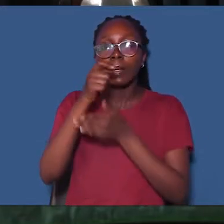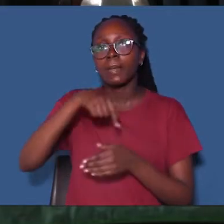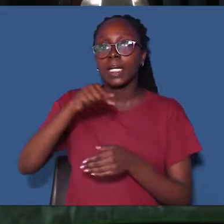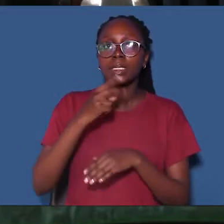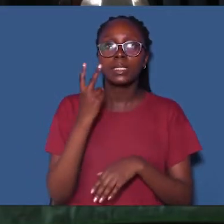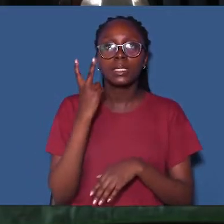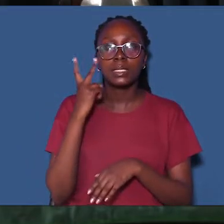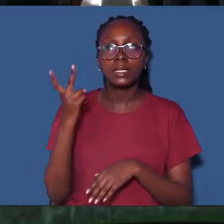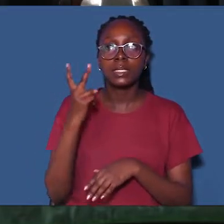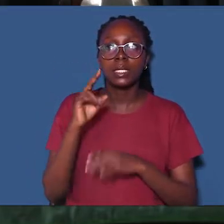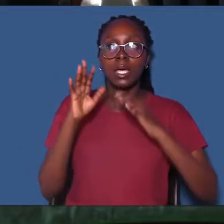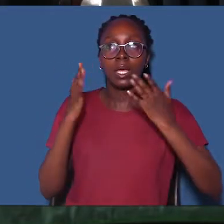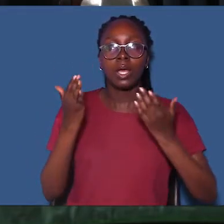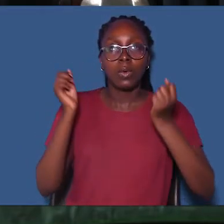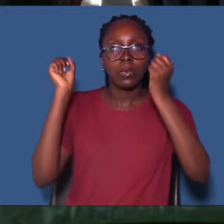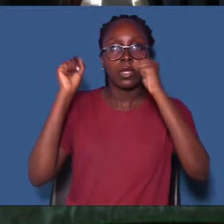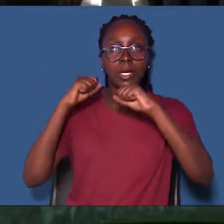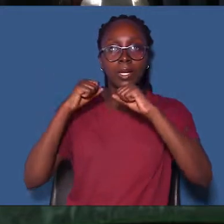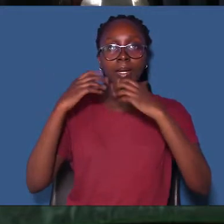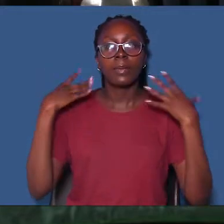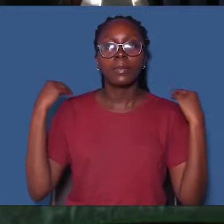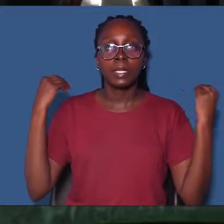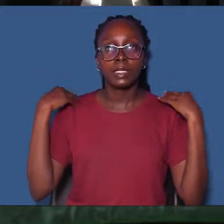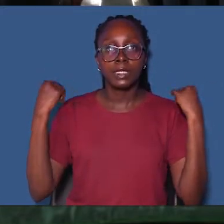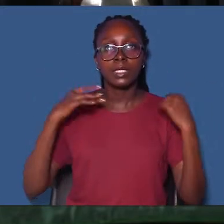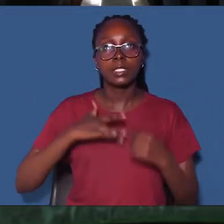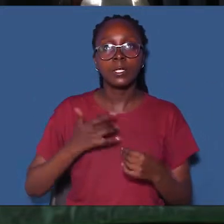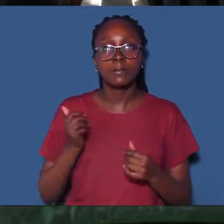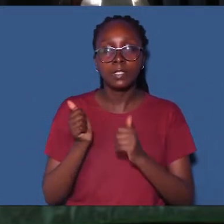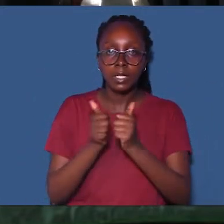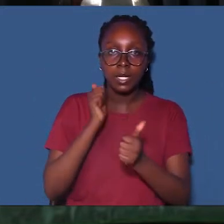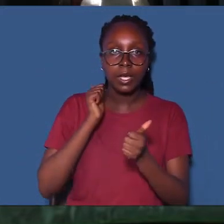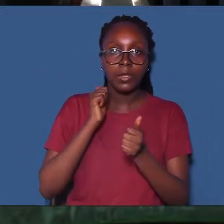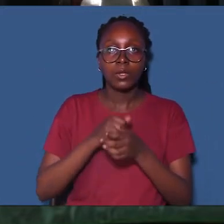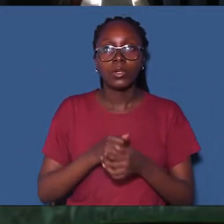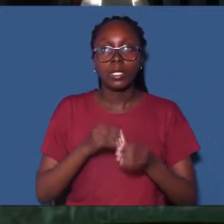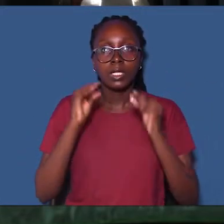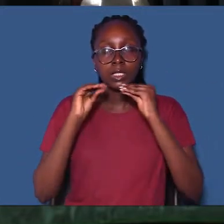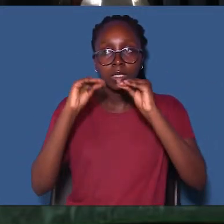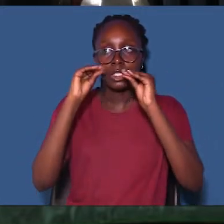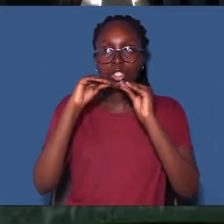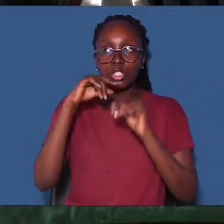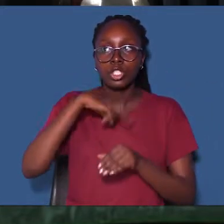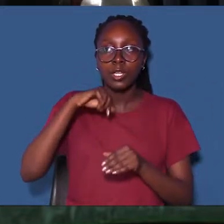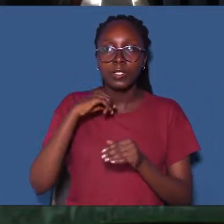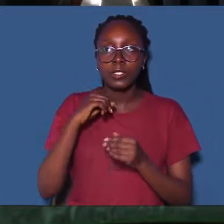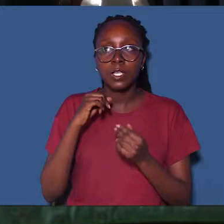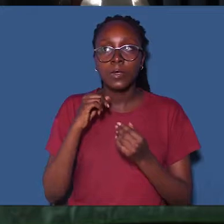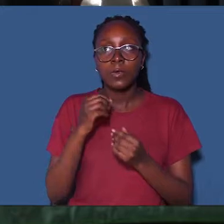practice self-denial. And it teaches us a number of things in that